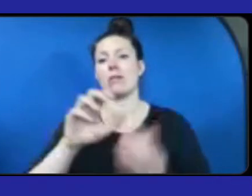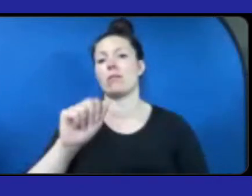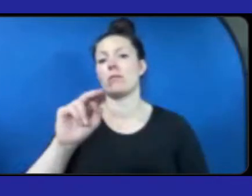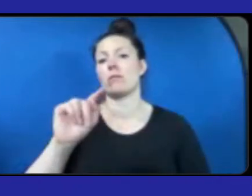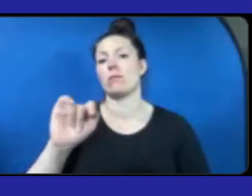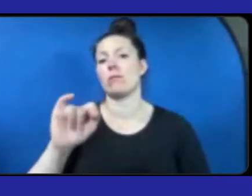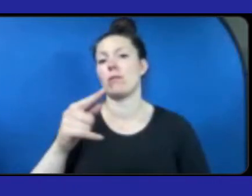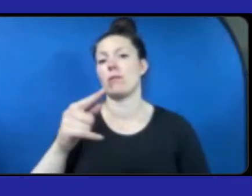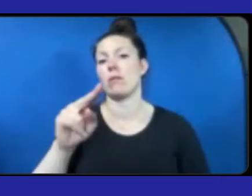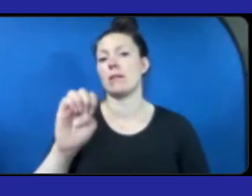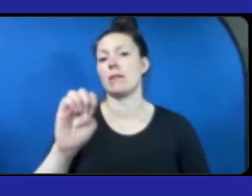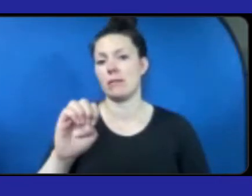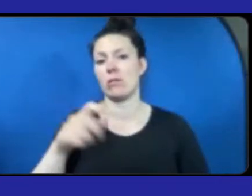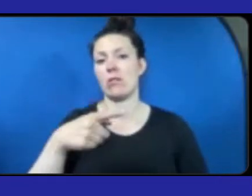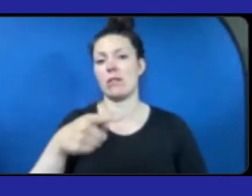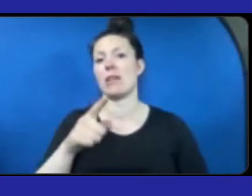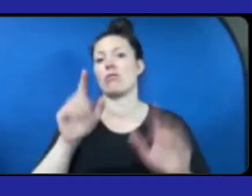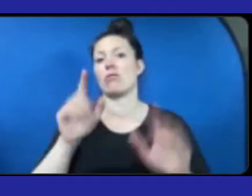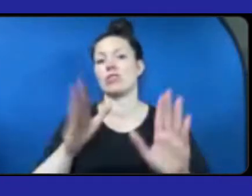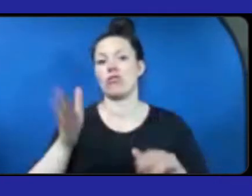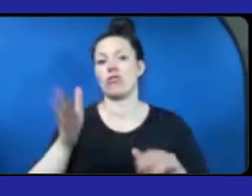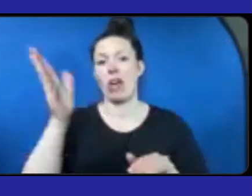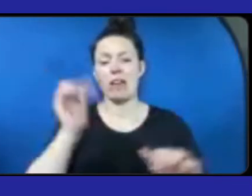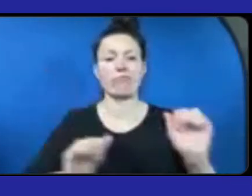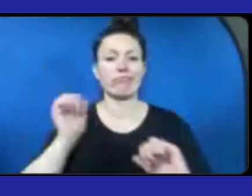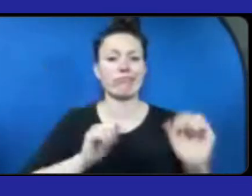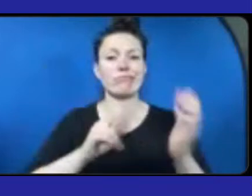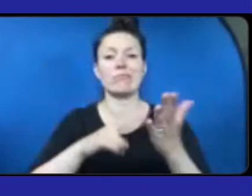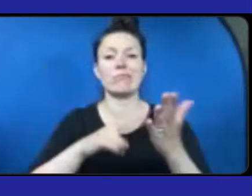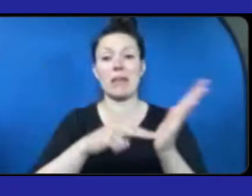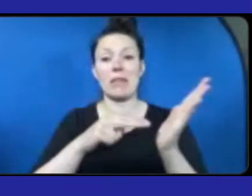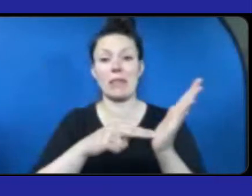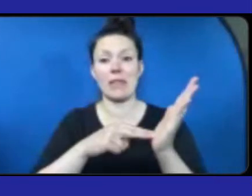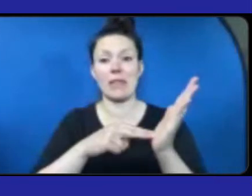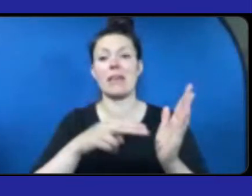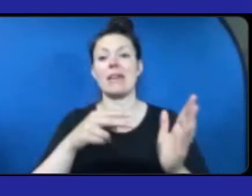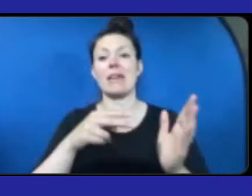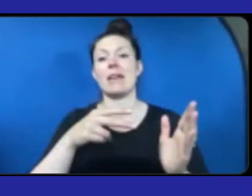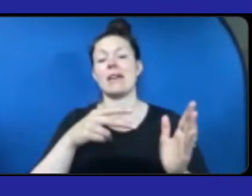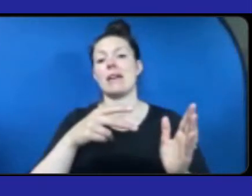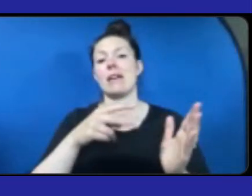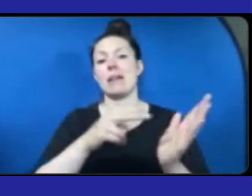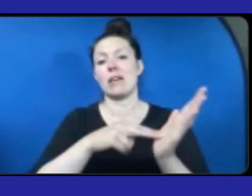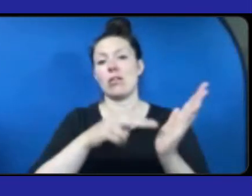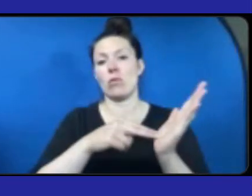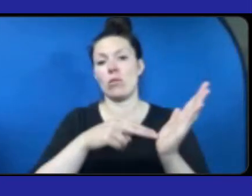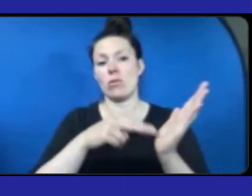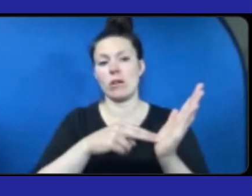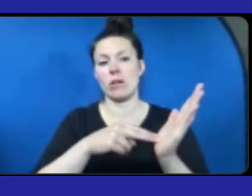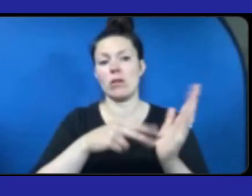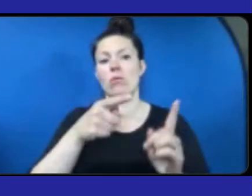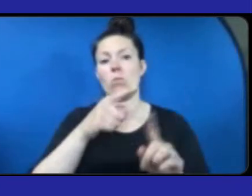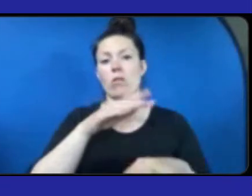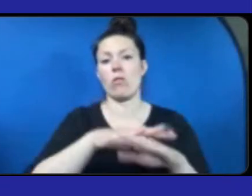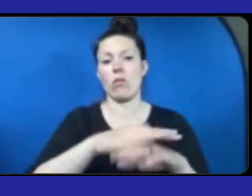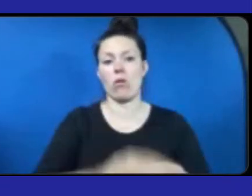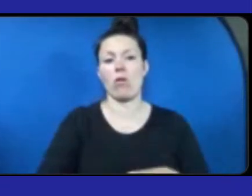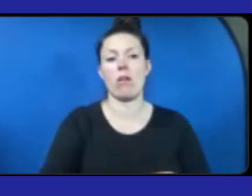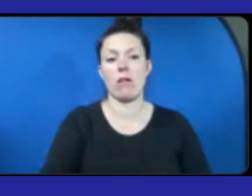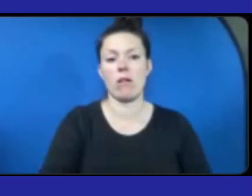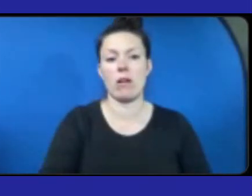a great presentation in a play where we had our nurses, Antigone, excuse me, our nurses were on,